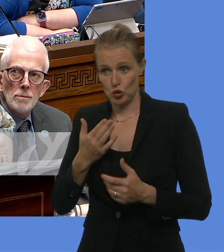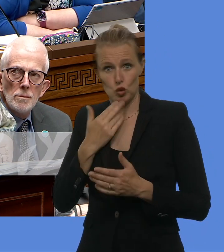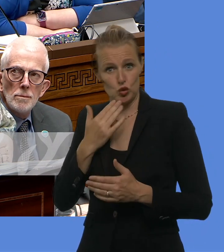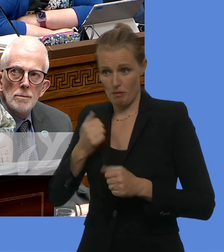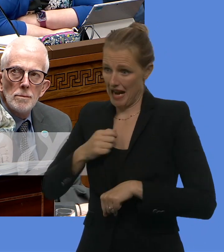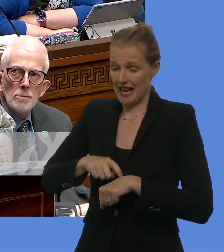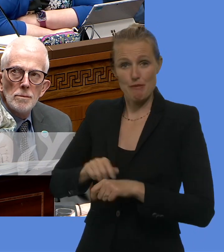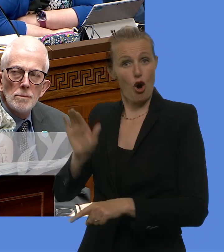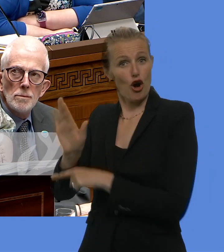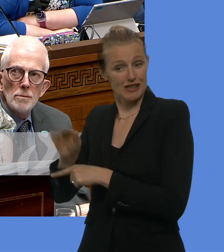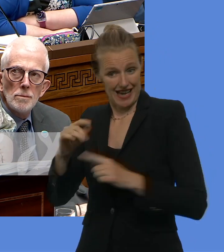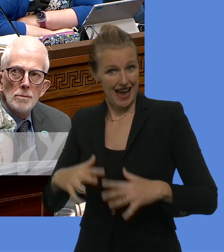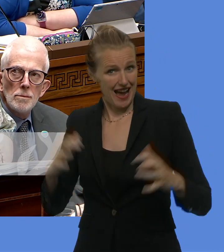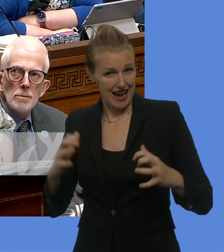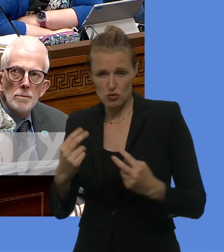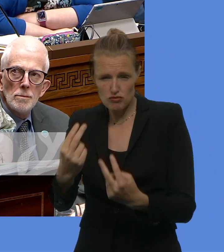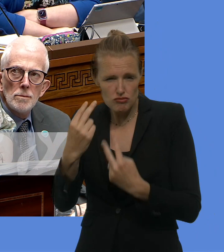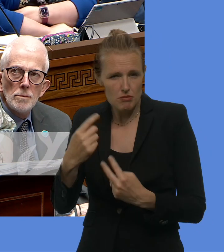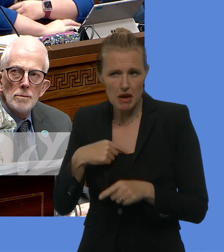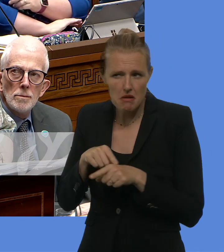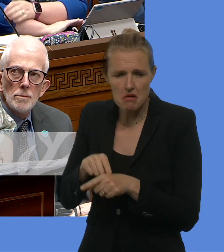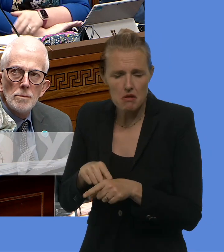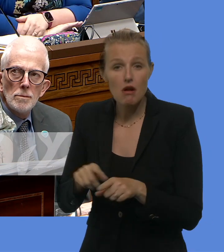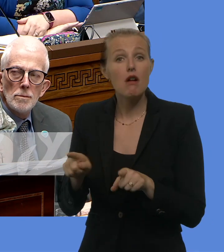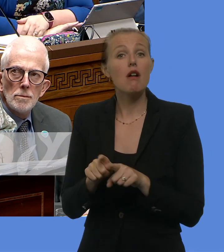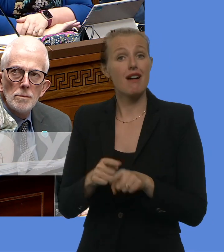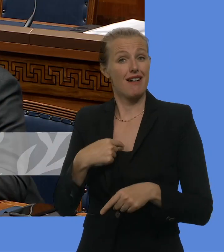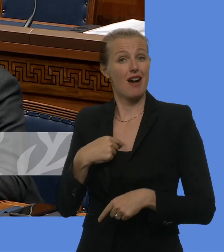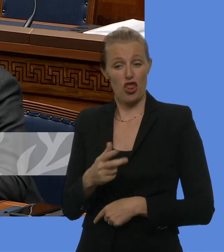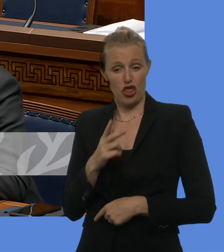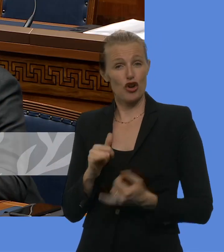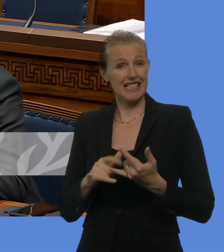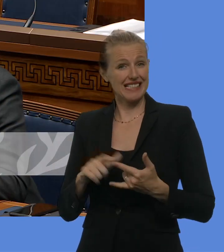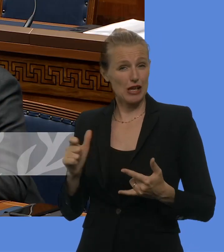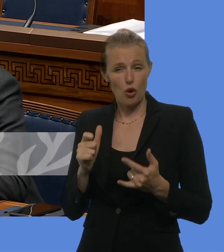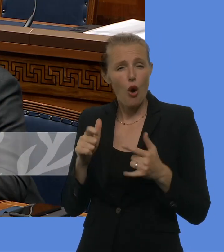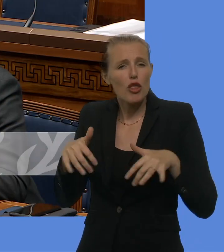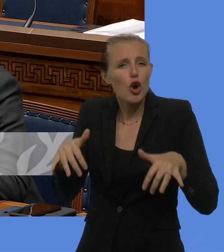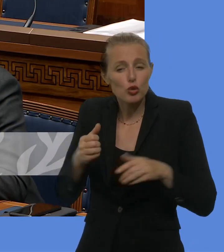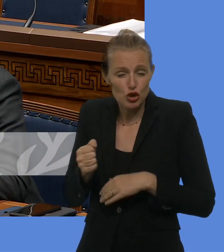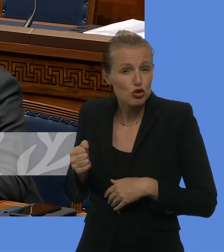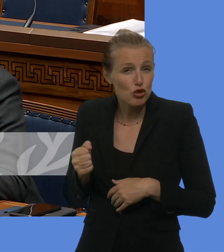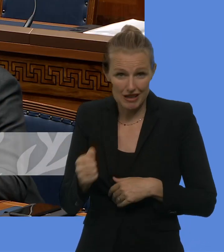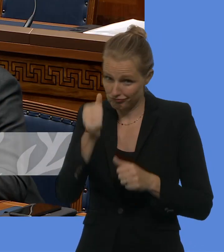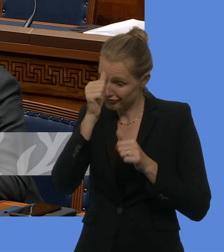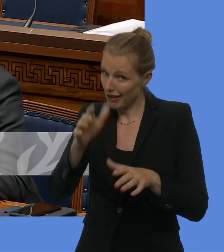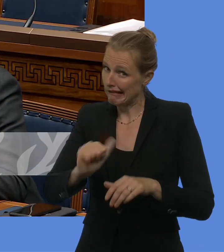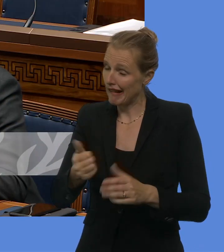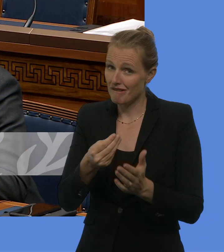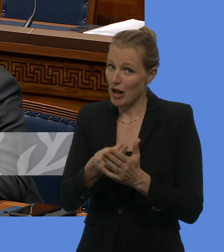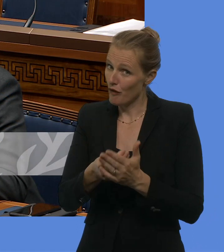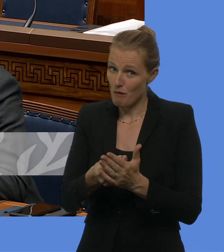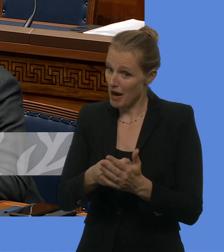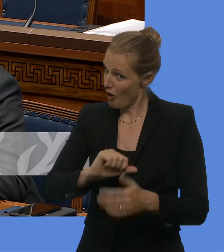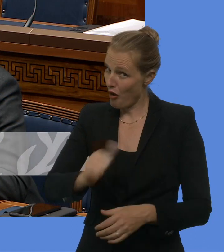chamber. He will no doubt have also recognised that the 30 seconds I spent on the ghost train, which by the way was excellent value for money,